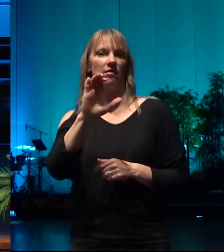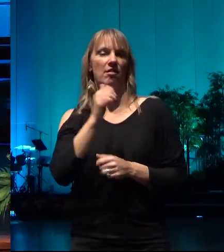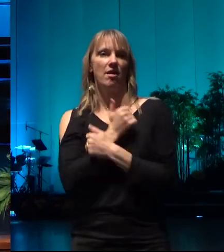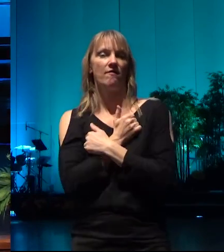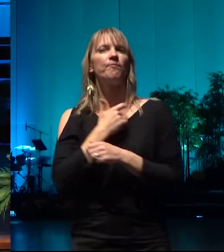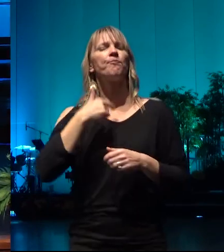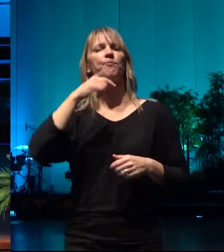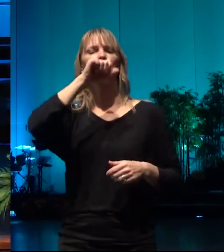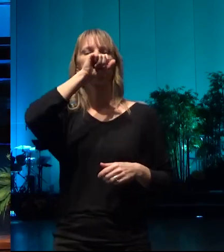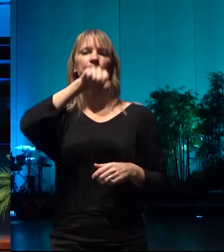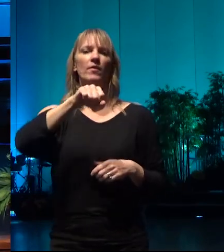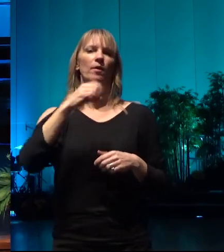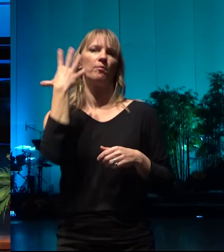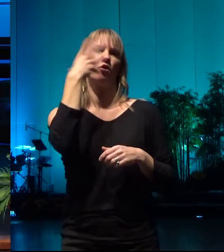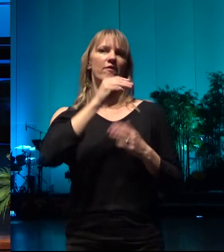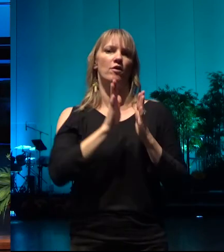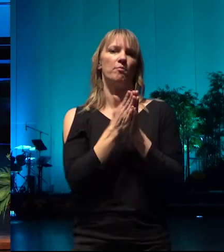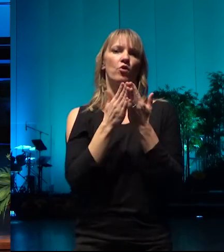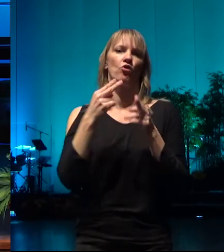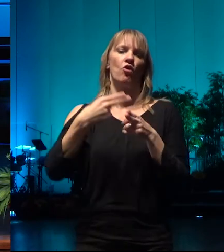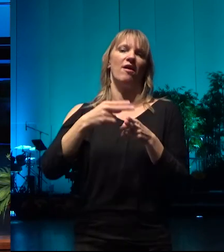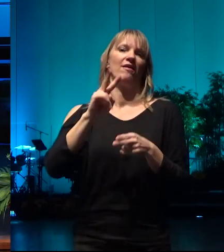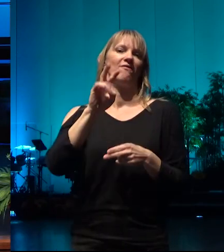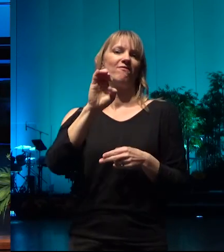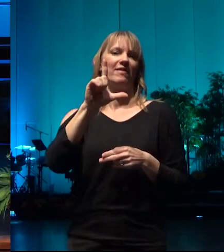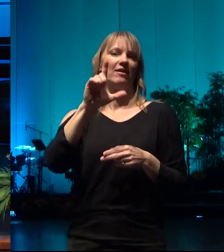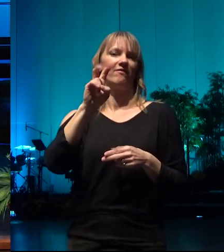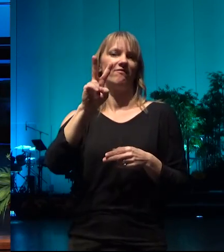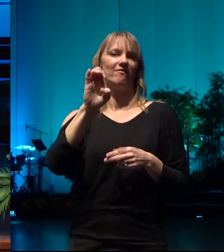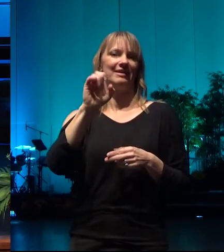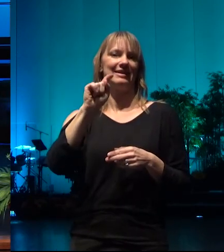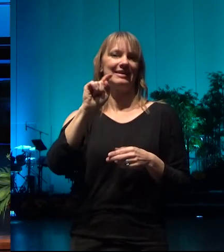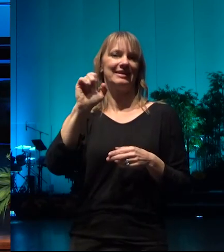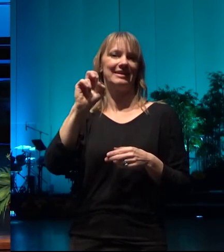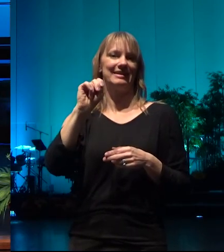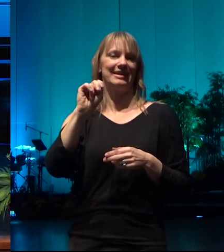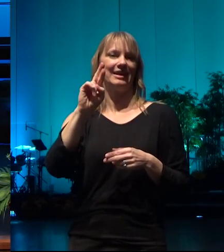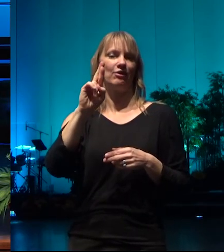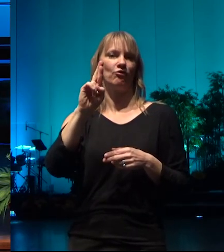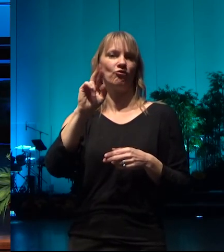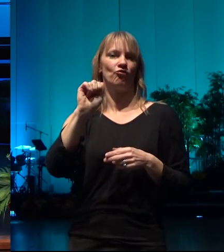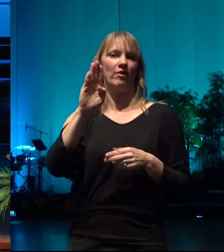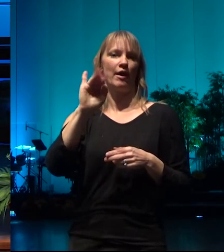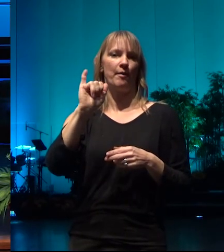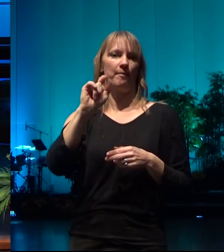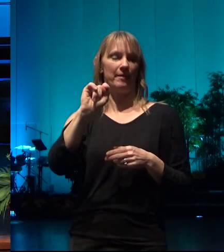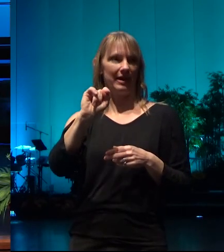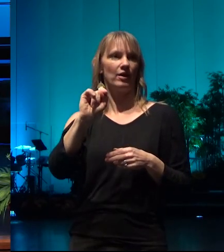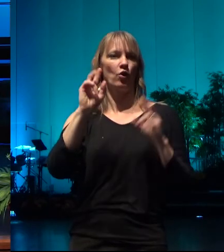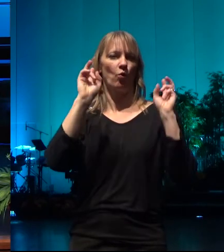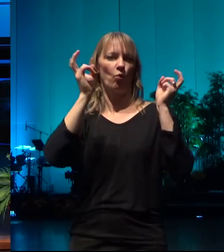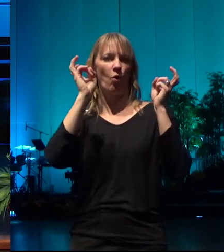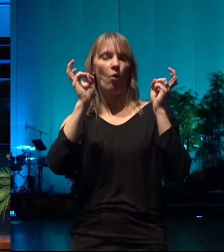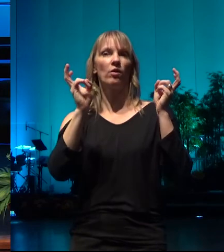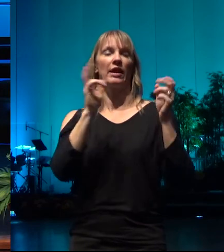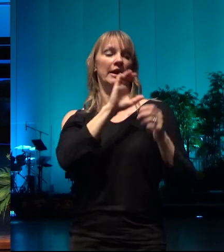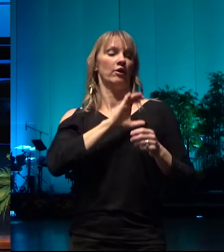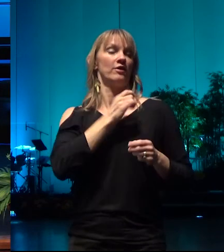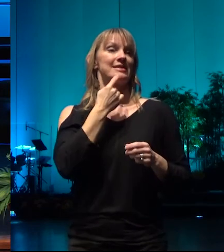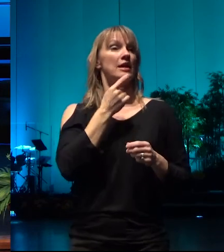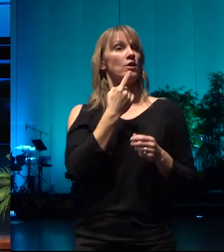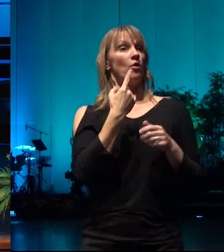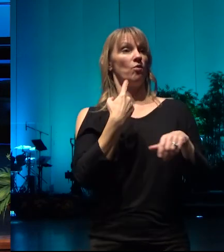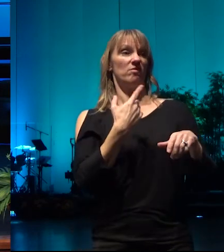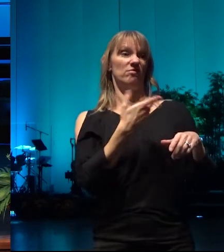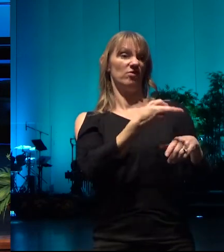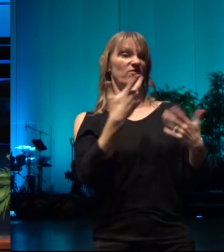that in that beautiful book called The Velveteen Rabbit, there's a quote there where one of the characters says,